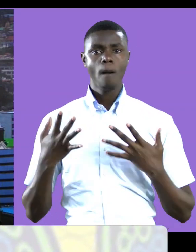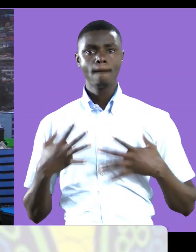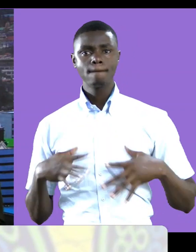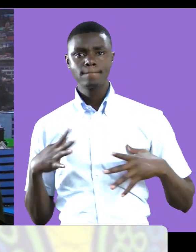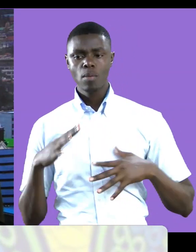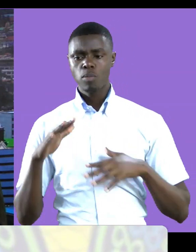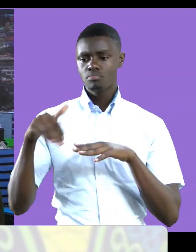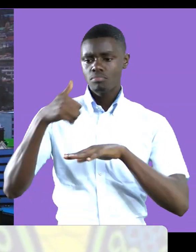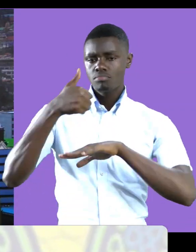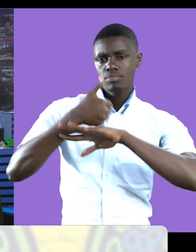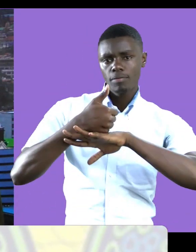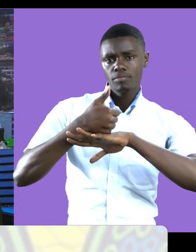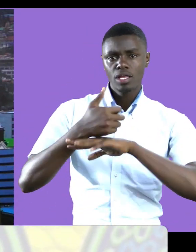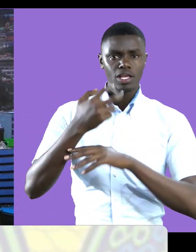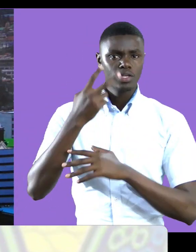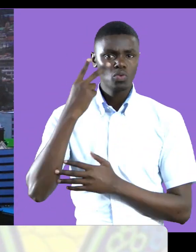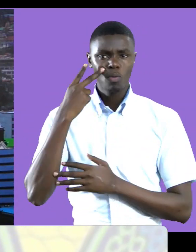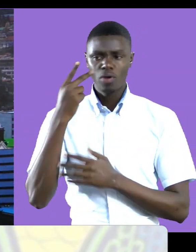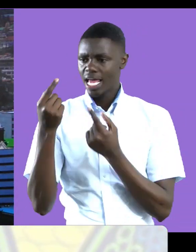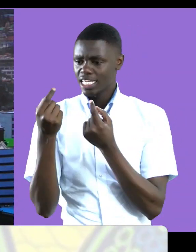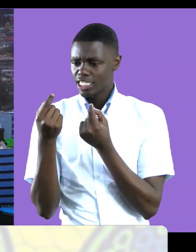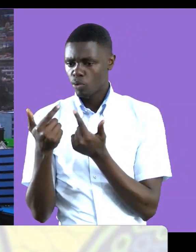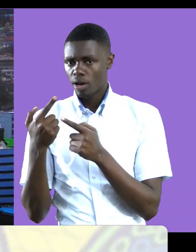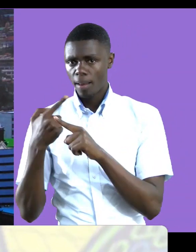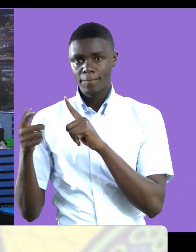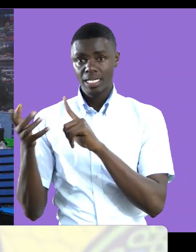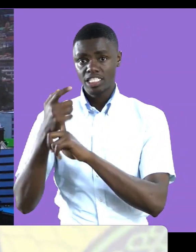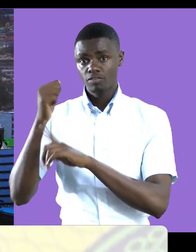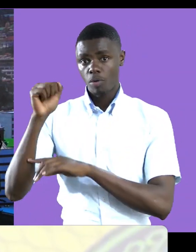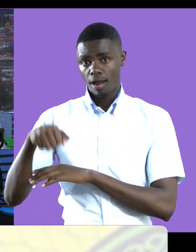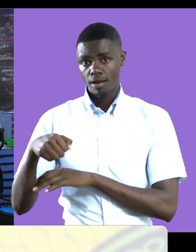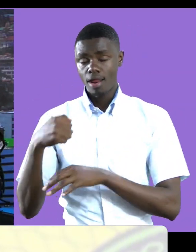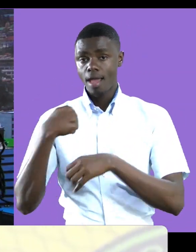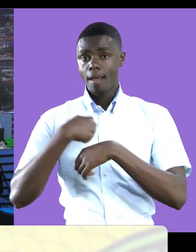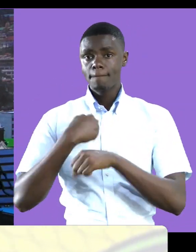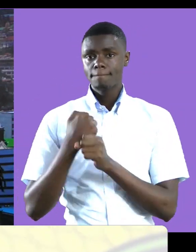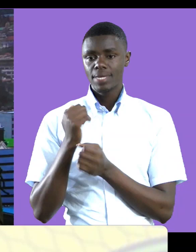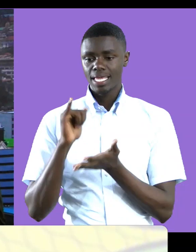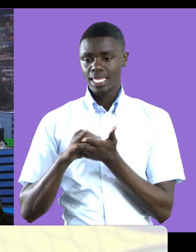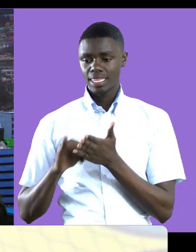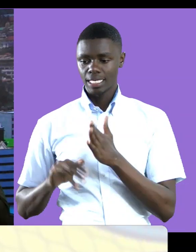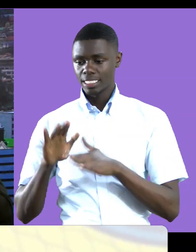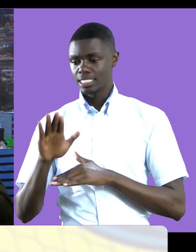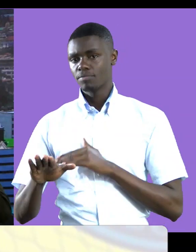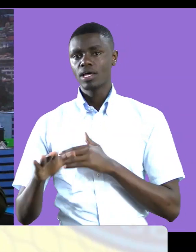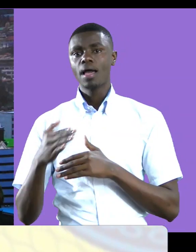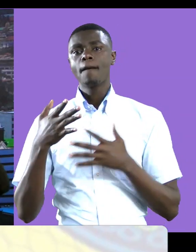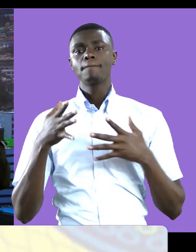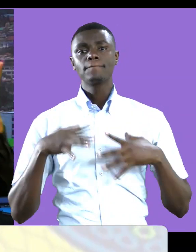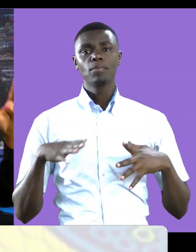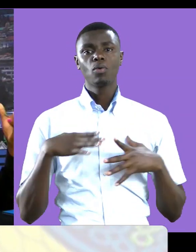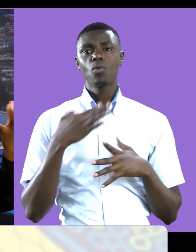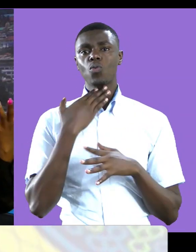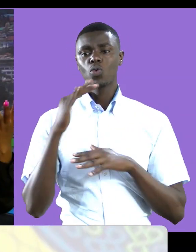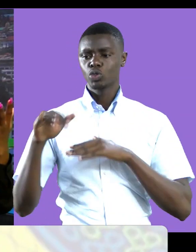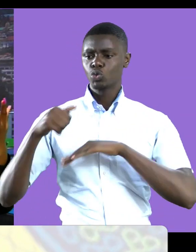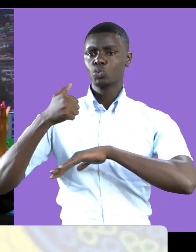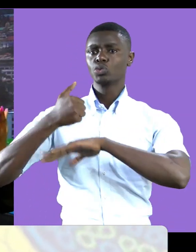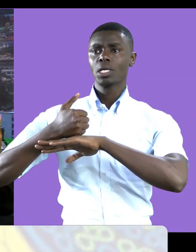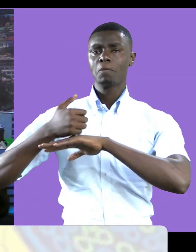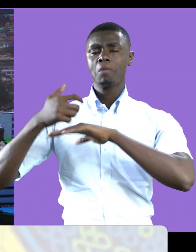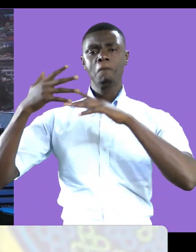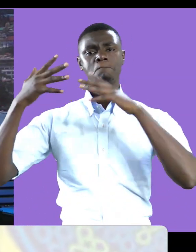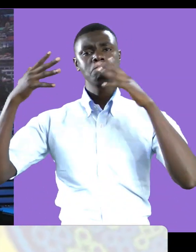set small but achievable? Yes. Making that step. Yes. People want to set very big ambitious